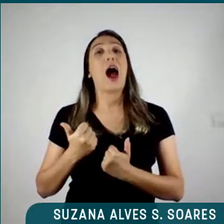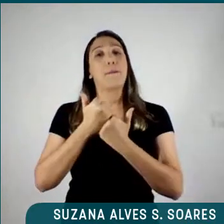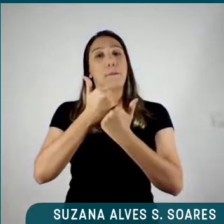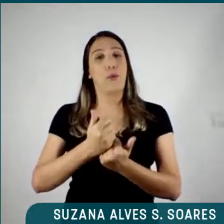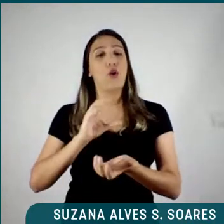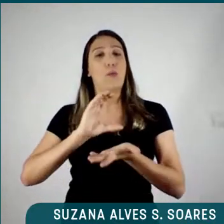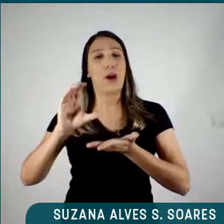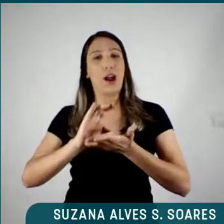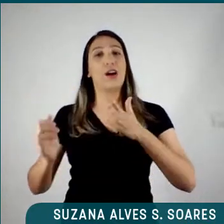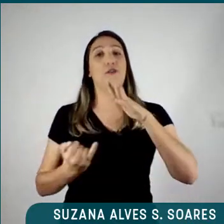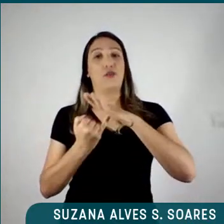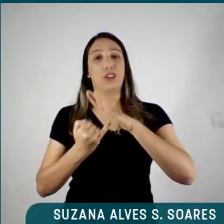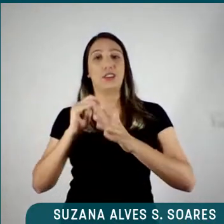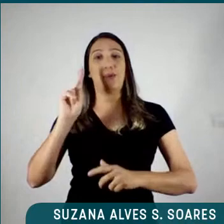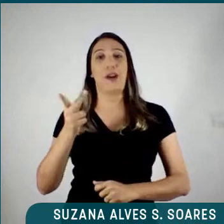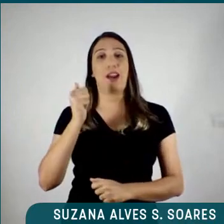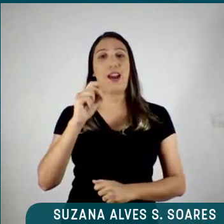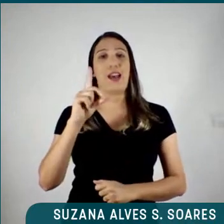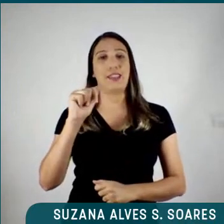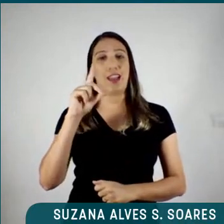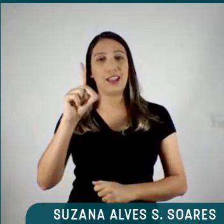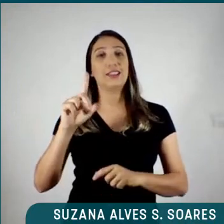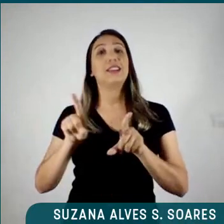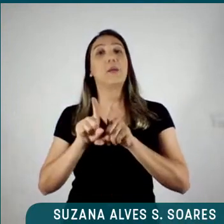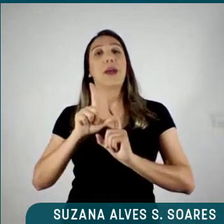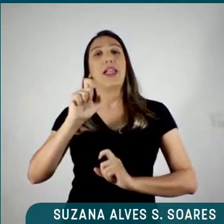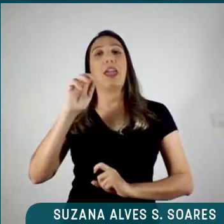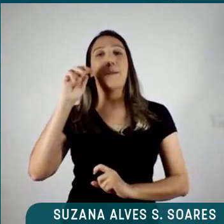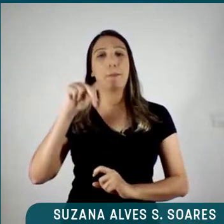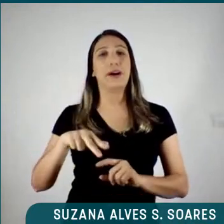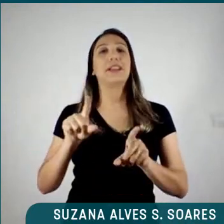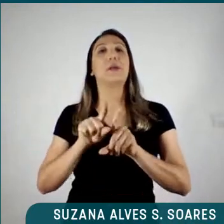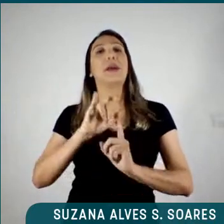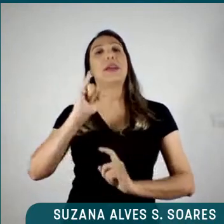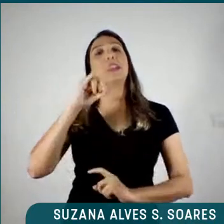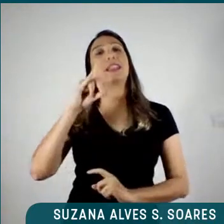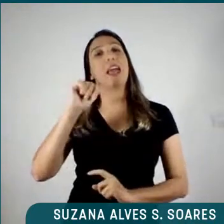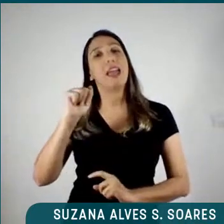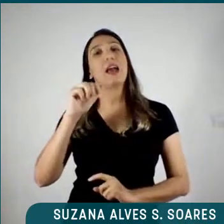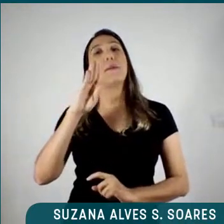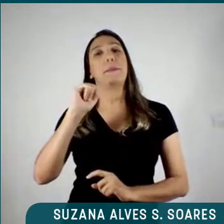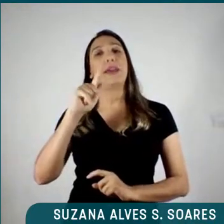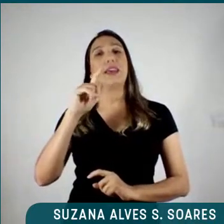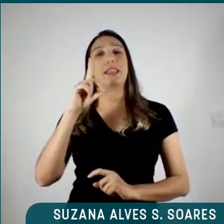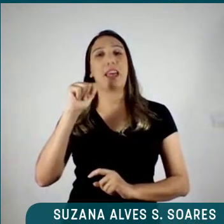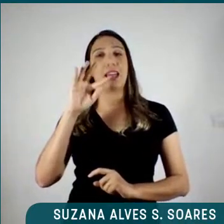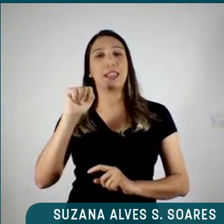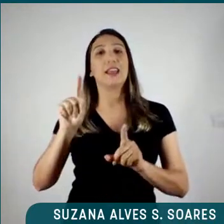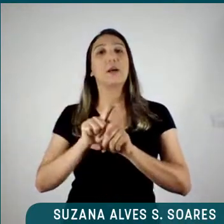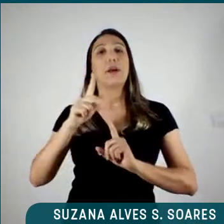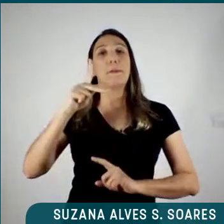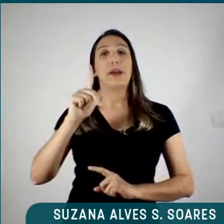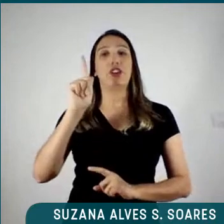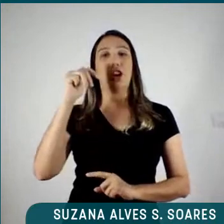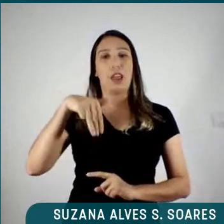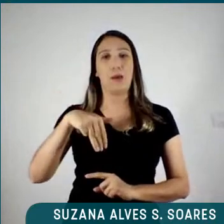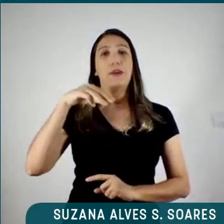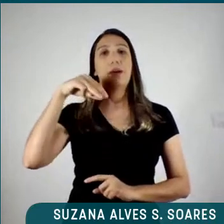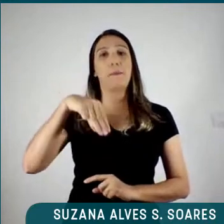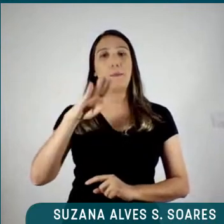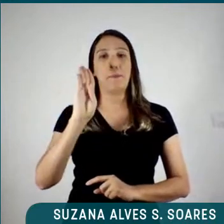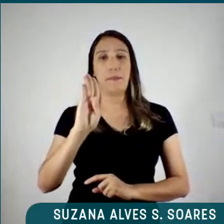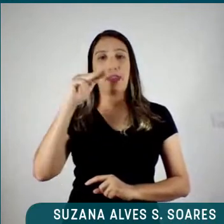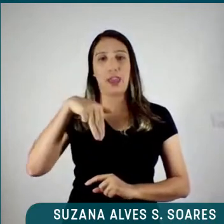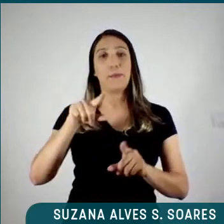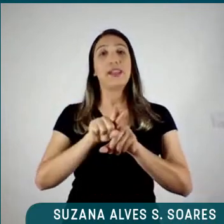our organizing committee and also the support of our sponsors, Fundação Haddad,